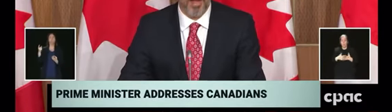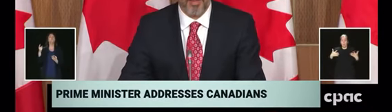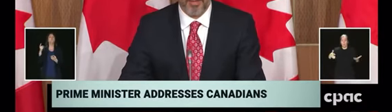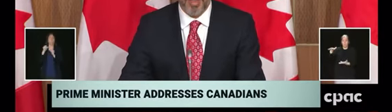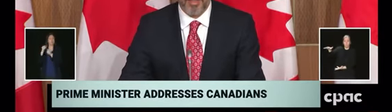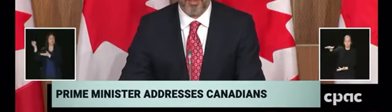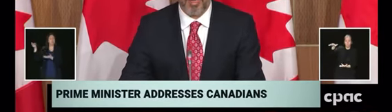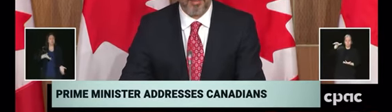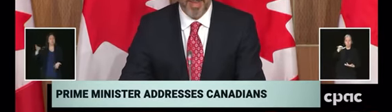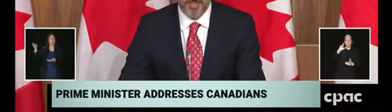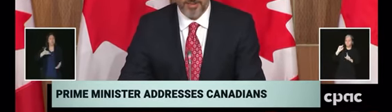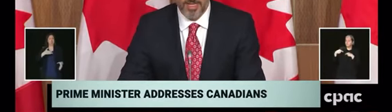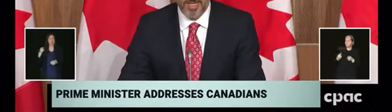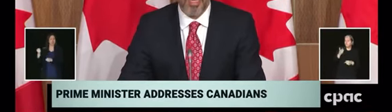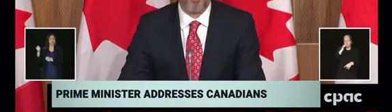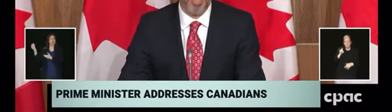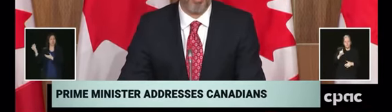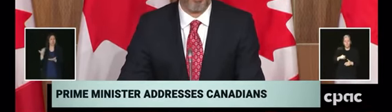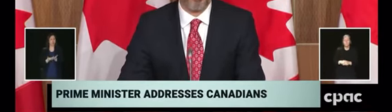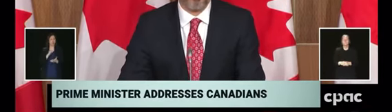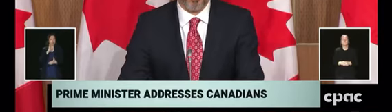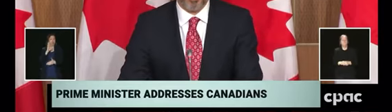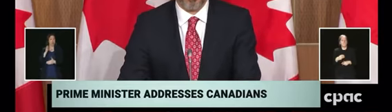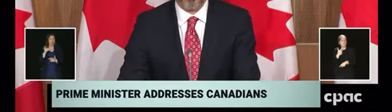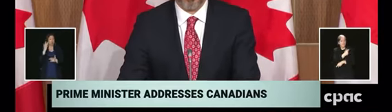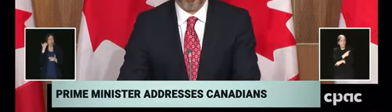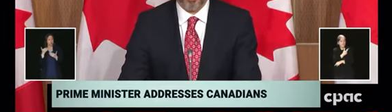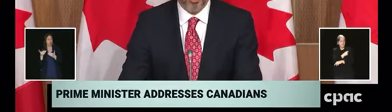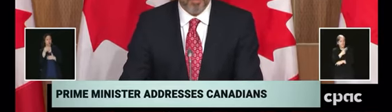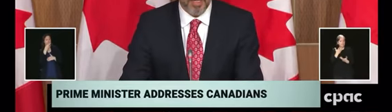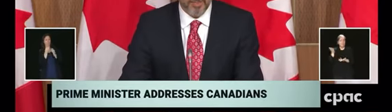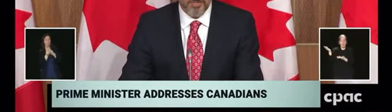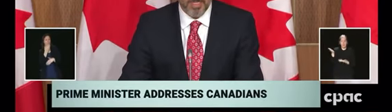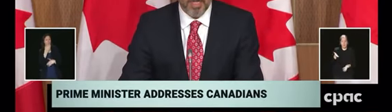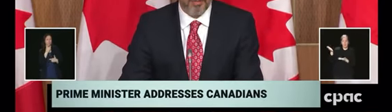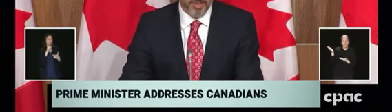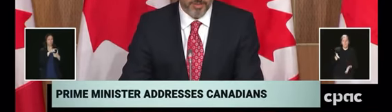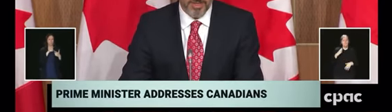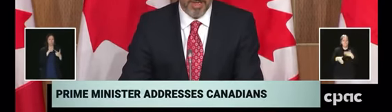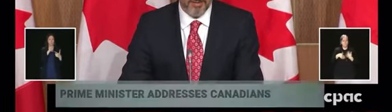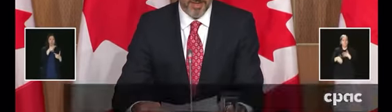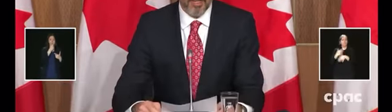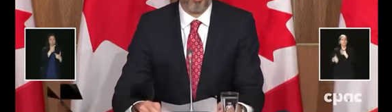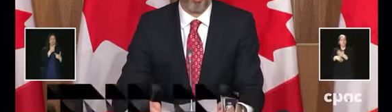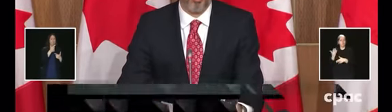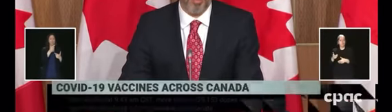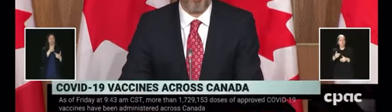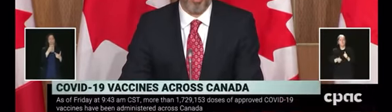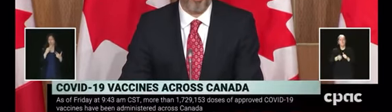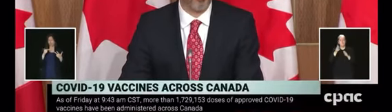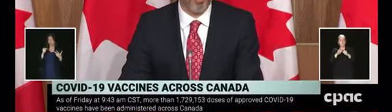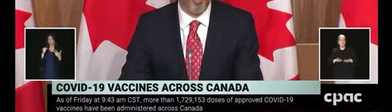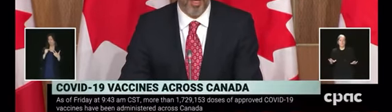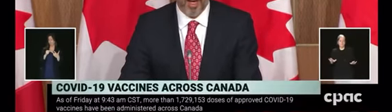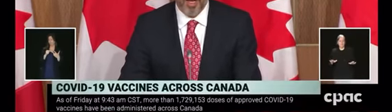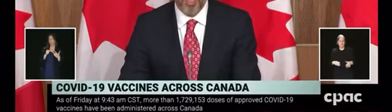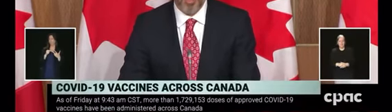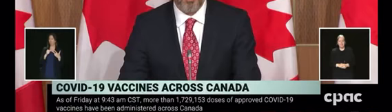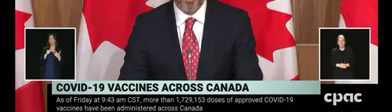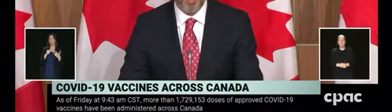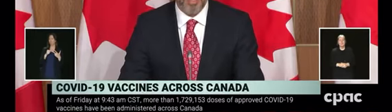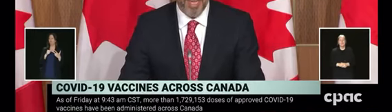keep arriving faster and faster as we head into the spring. And not just because shipments of Moderna and Pfizer are ramping up, which they